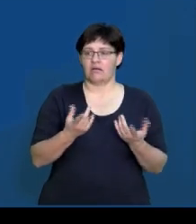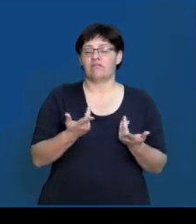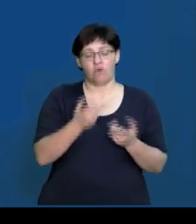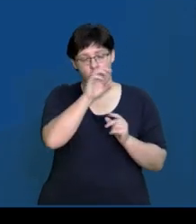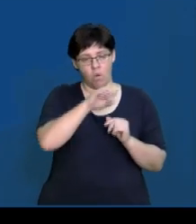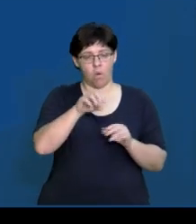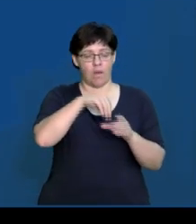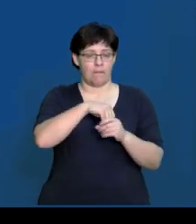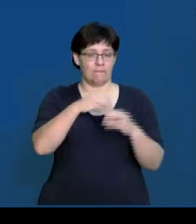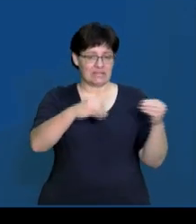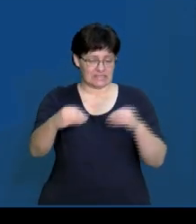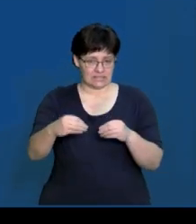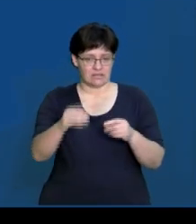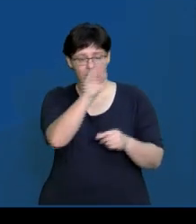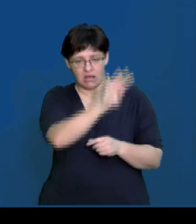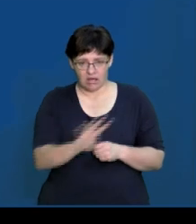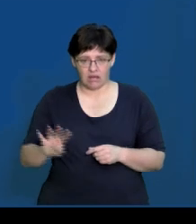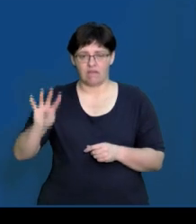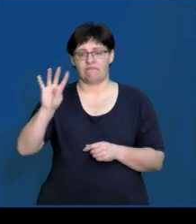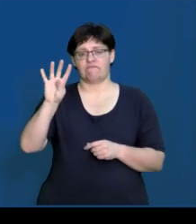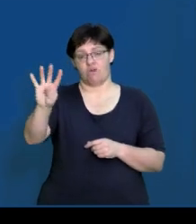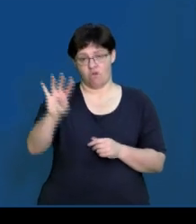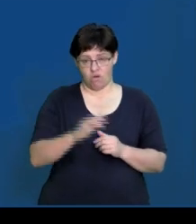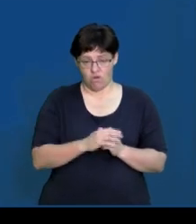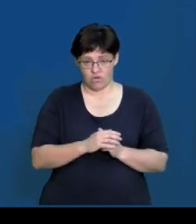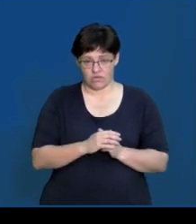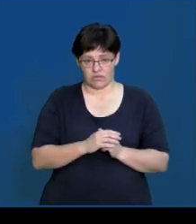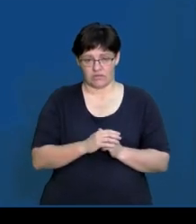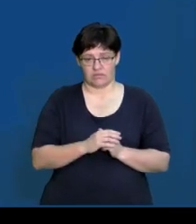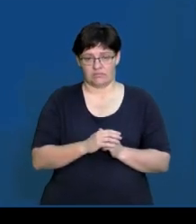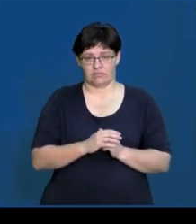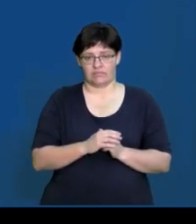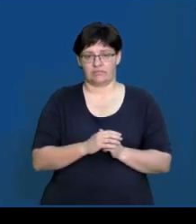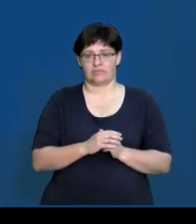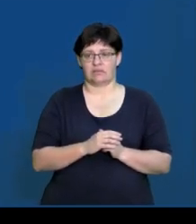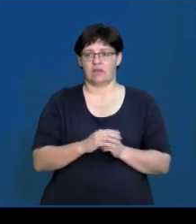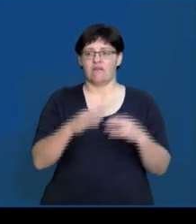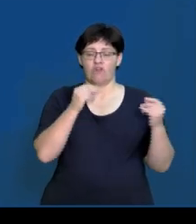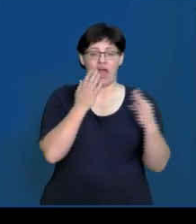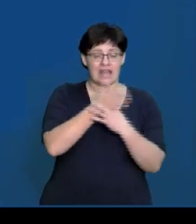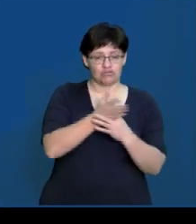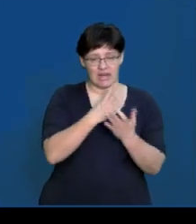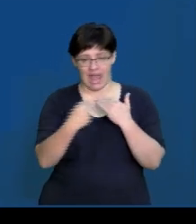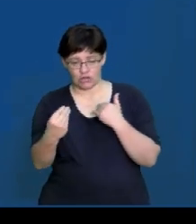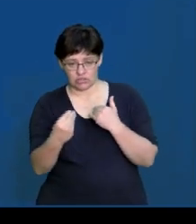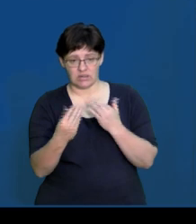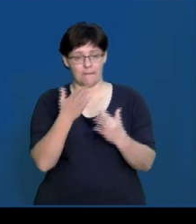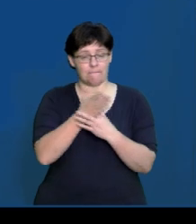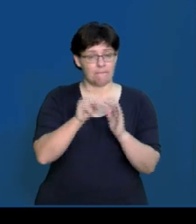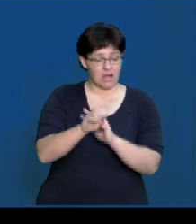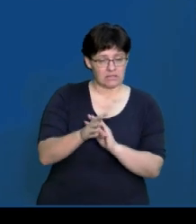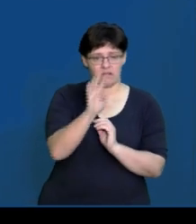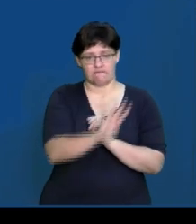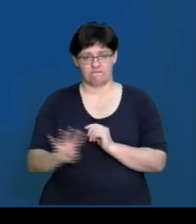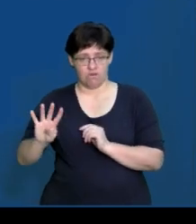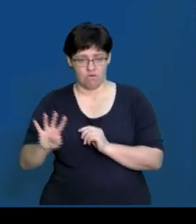there will be a mark allocation next to each subheading. You might find for number of businesses, you are given 4. For entry and exit into